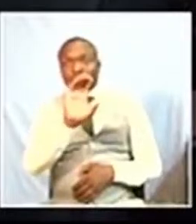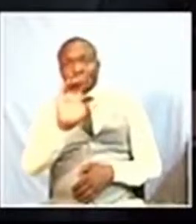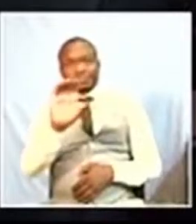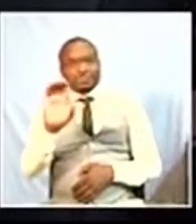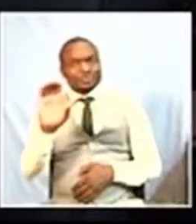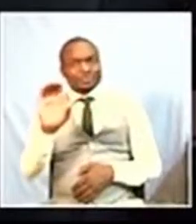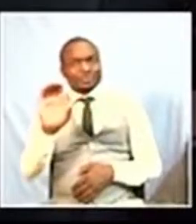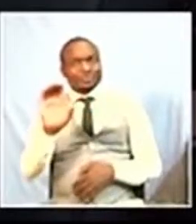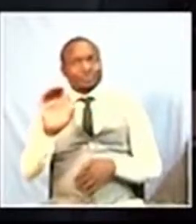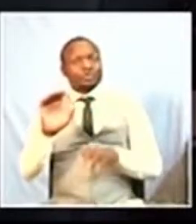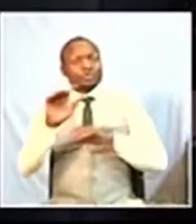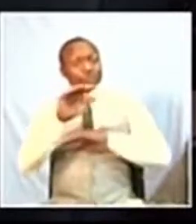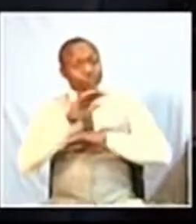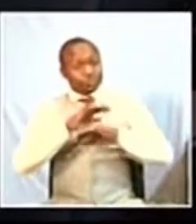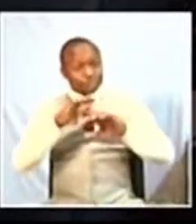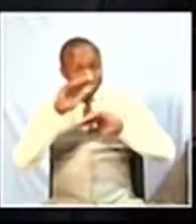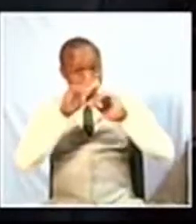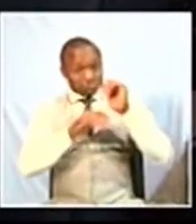that.